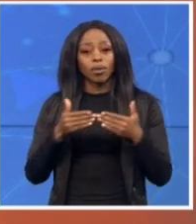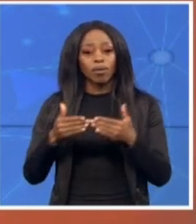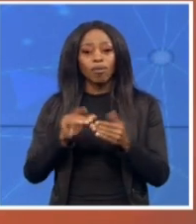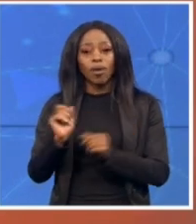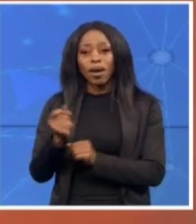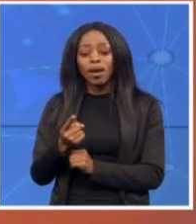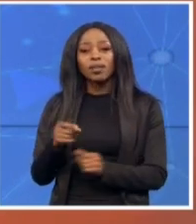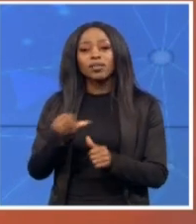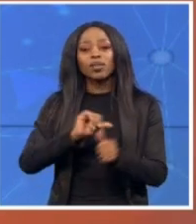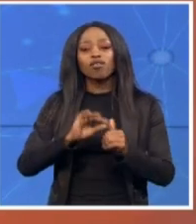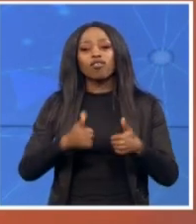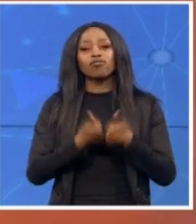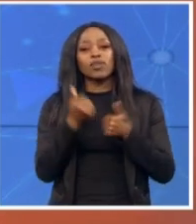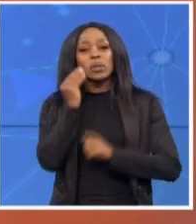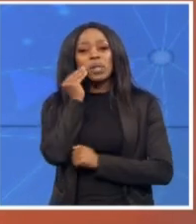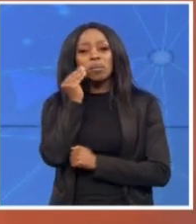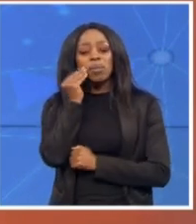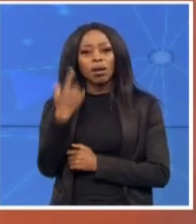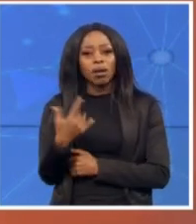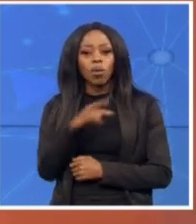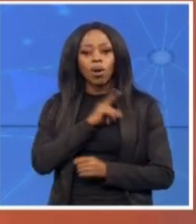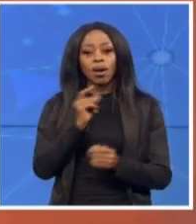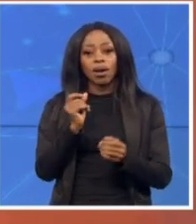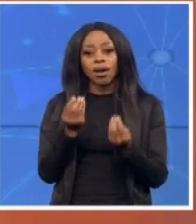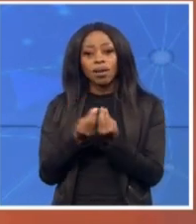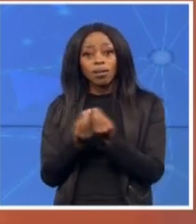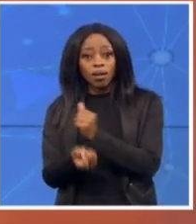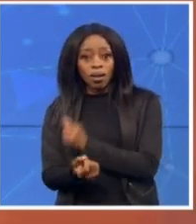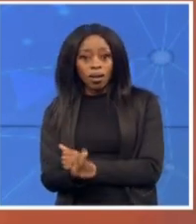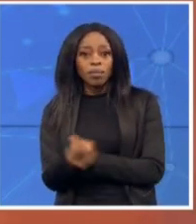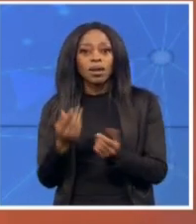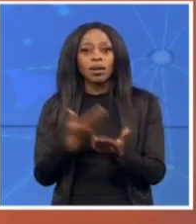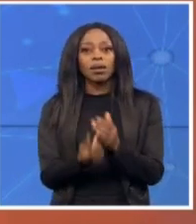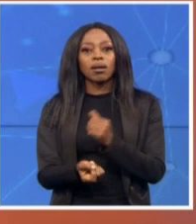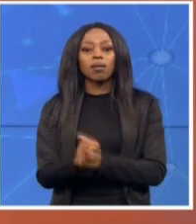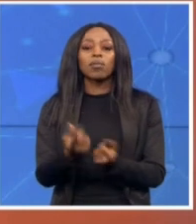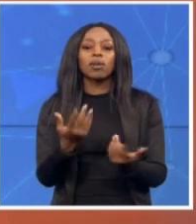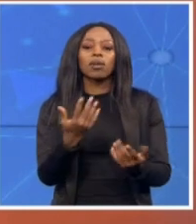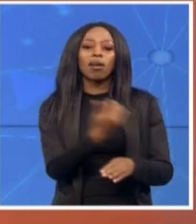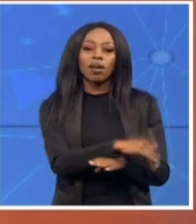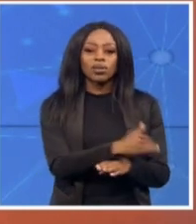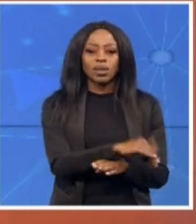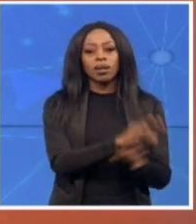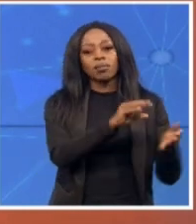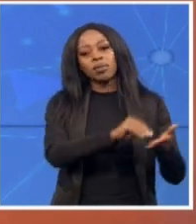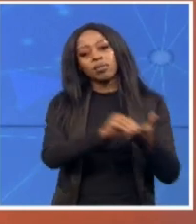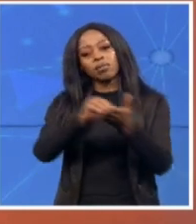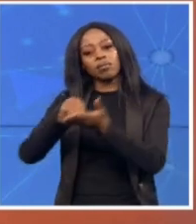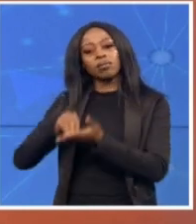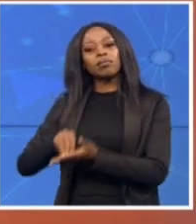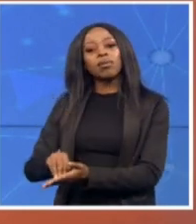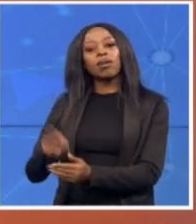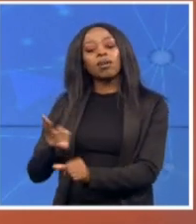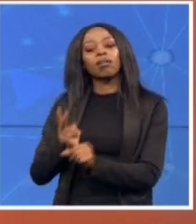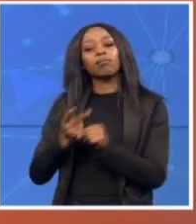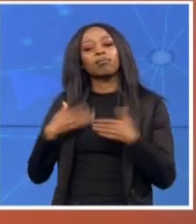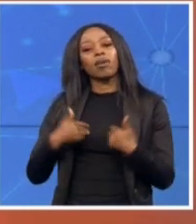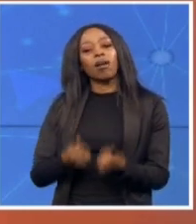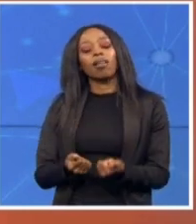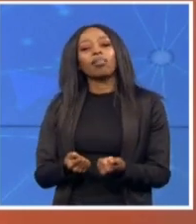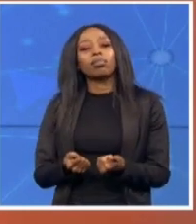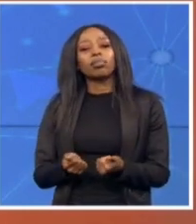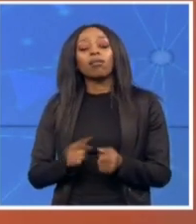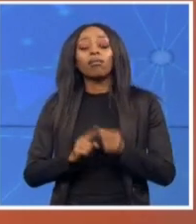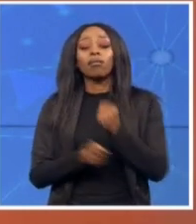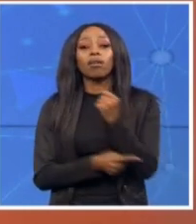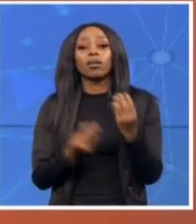is happening outside there, it does come back to health. And then lastly, with the recall